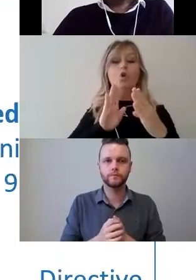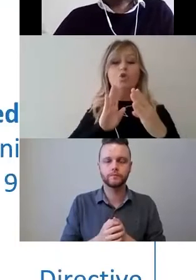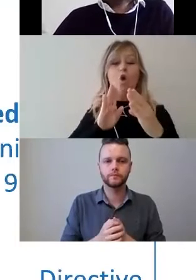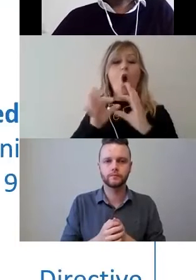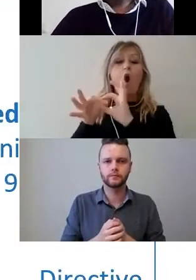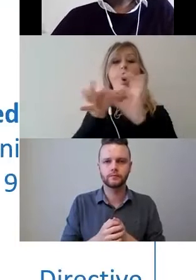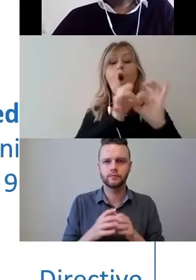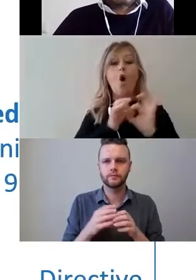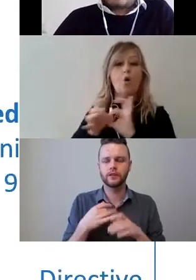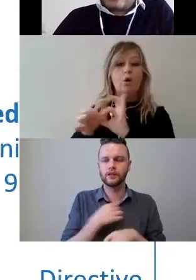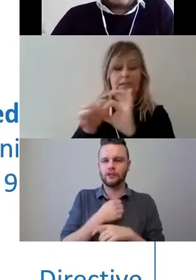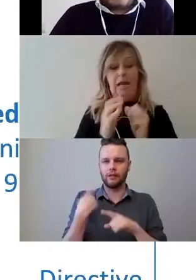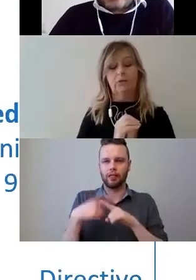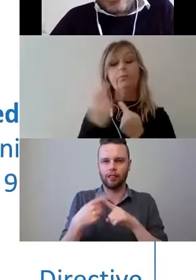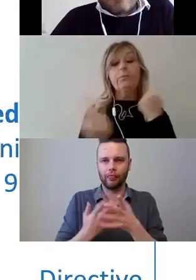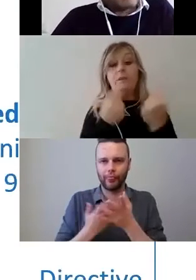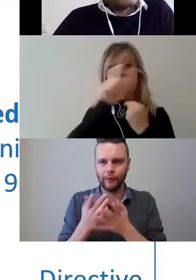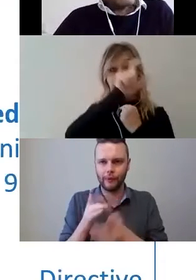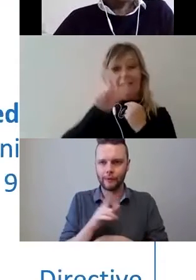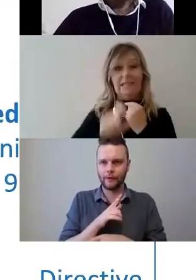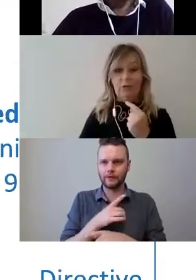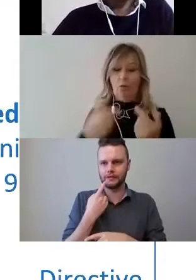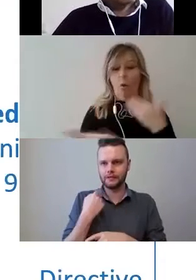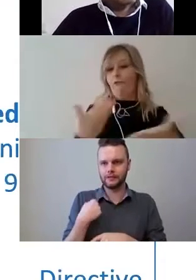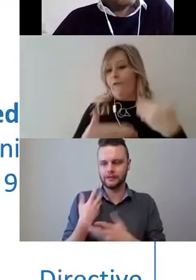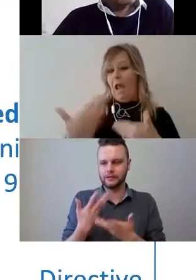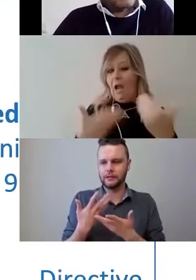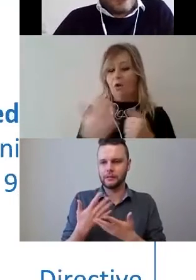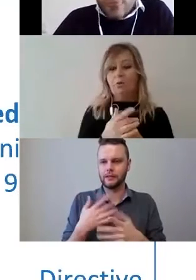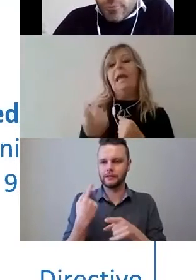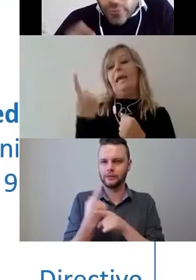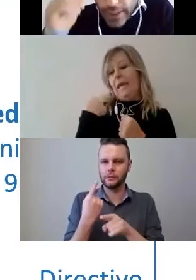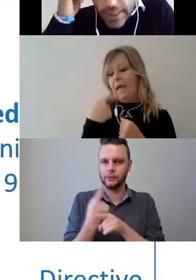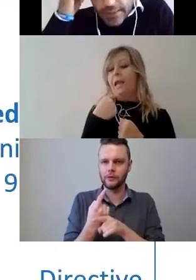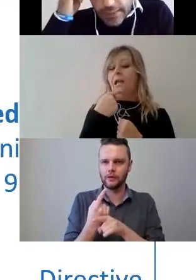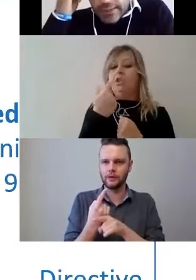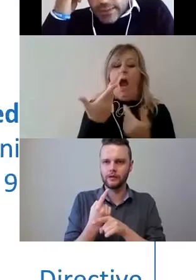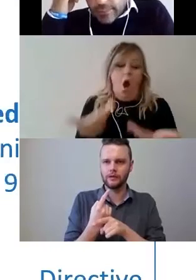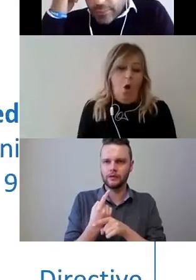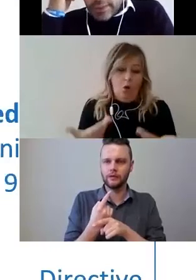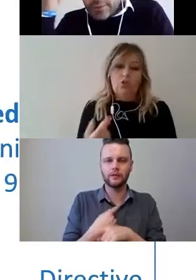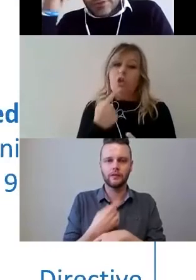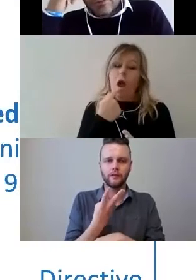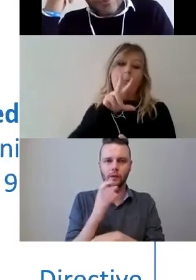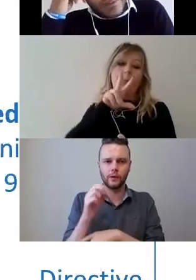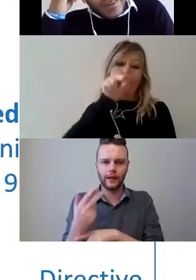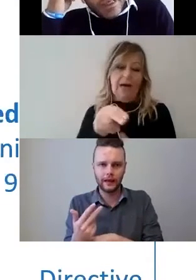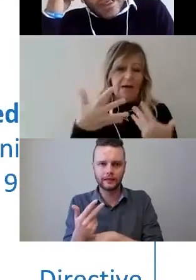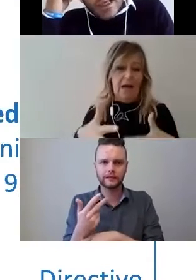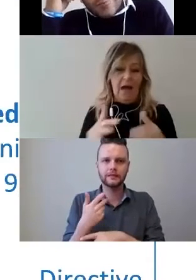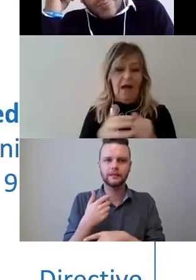bit quick on this because yesterday and even today we've been talking about the 448, that it's the presidential